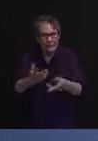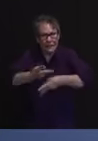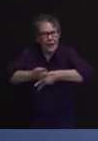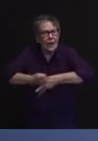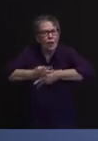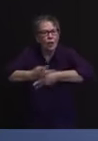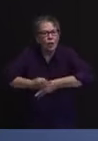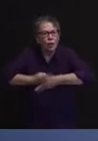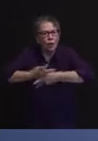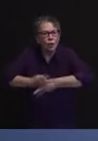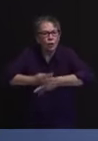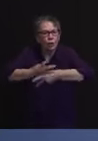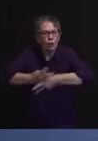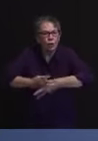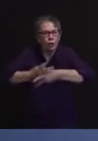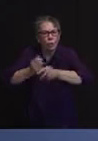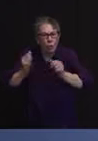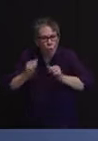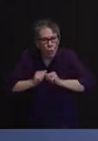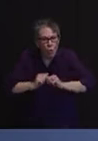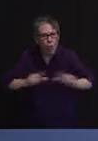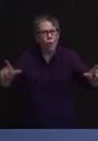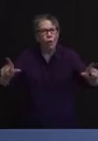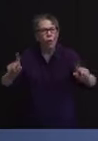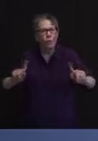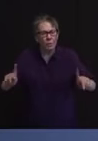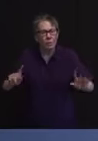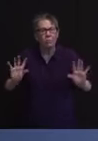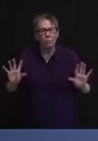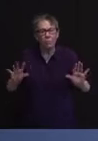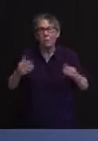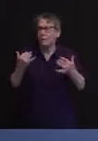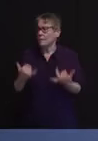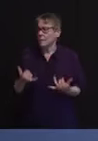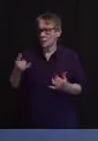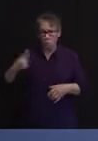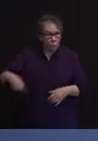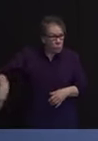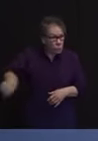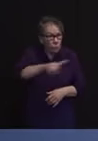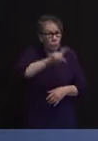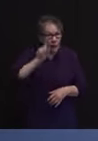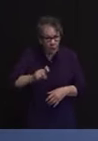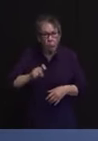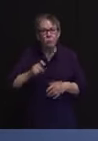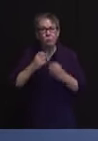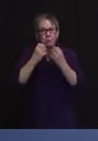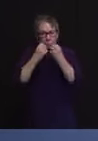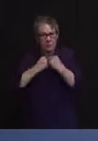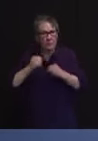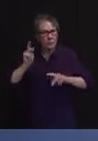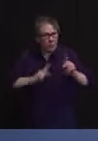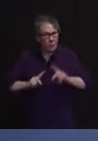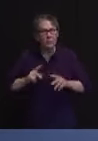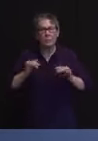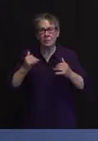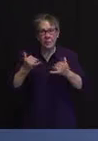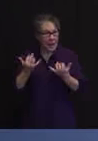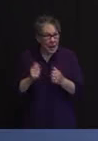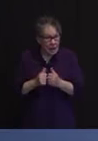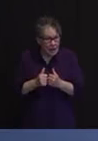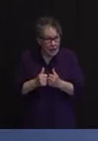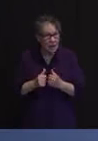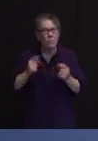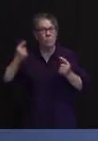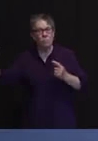heard, is vital to slowing the spread of COVID-19, and we must all take this seriously. All residents